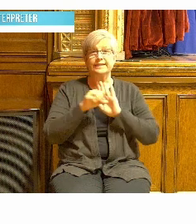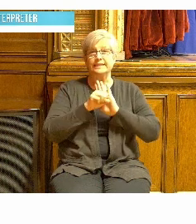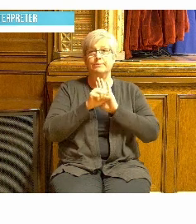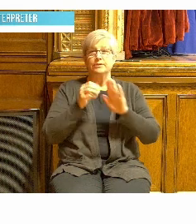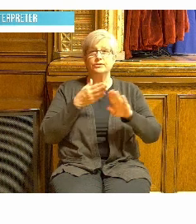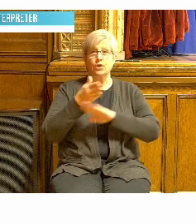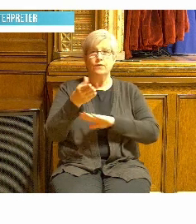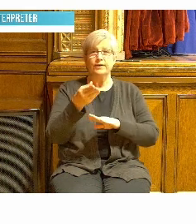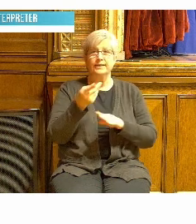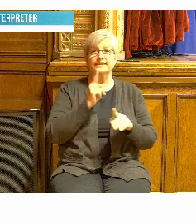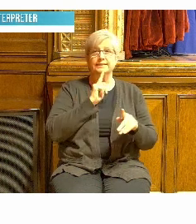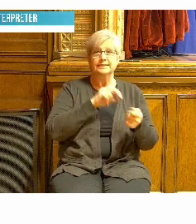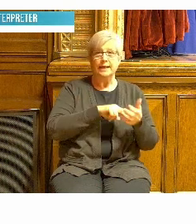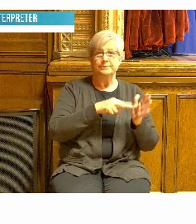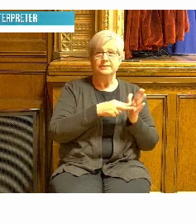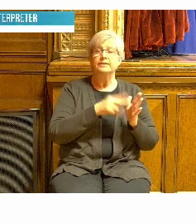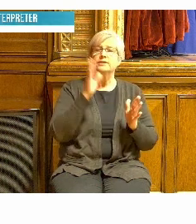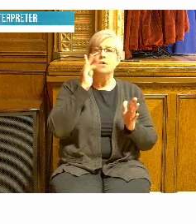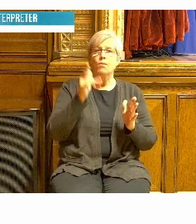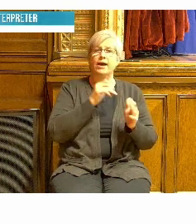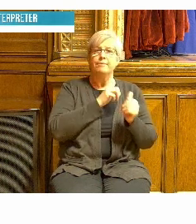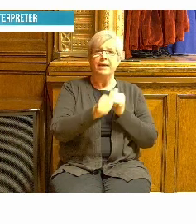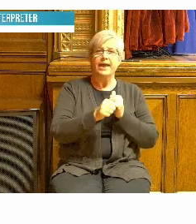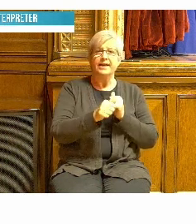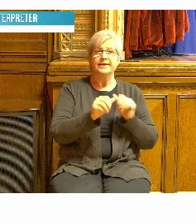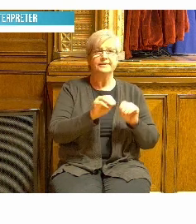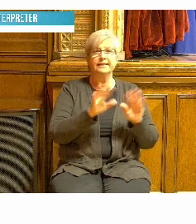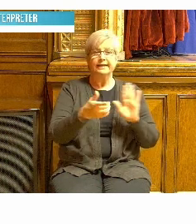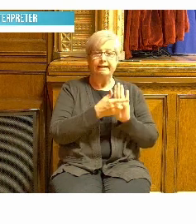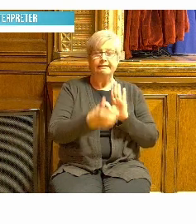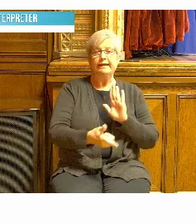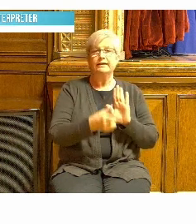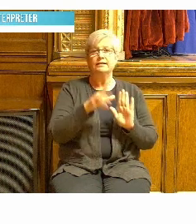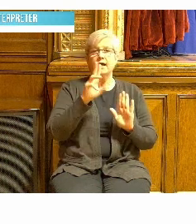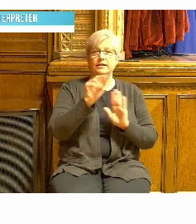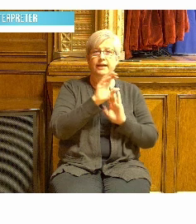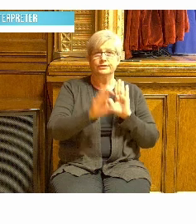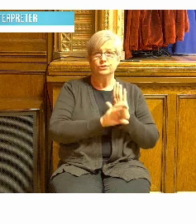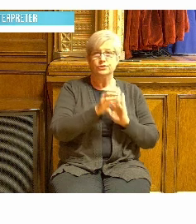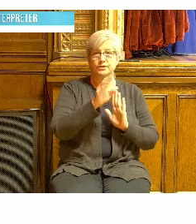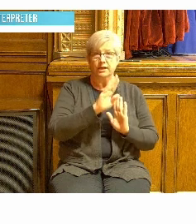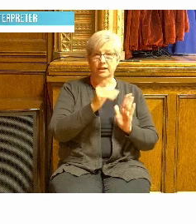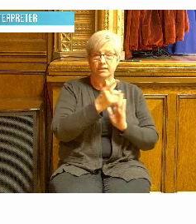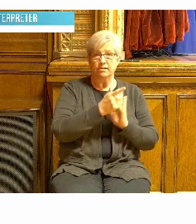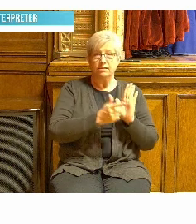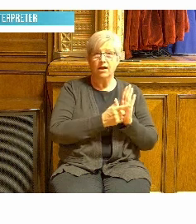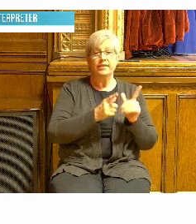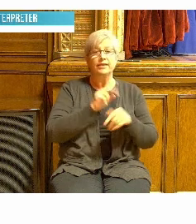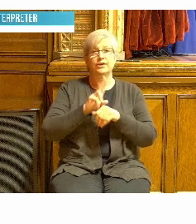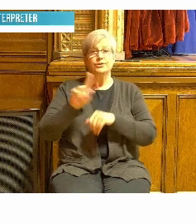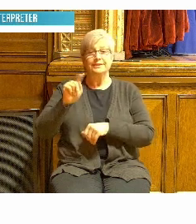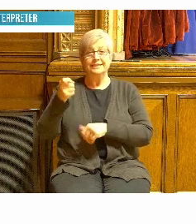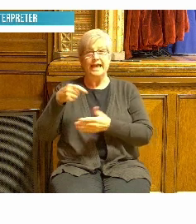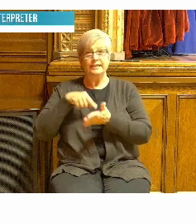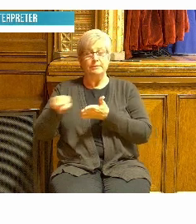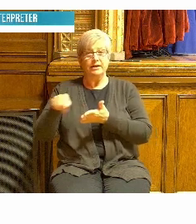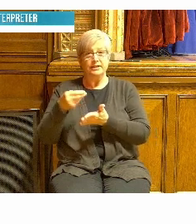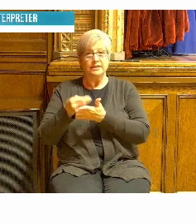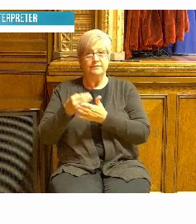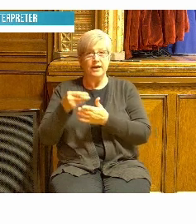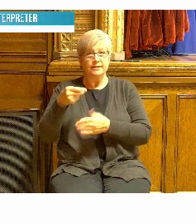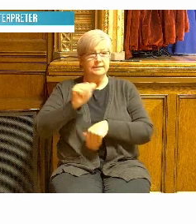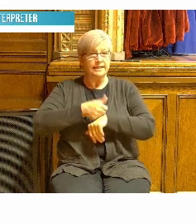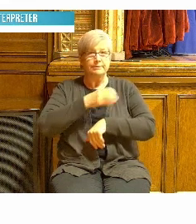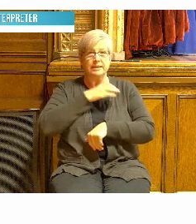over substance. Why pass a blatantly illegal, unconstitutional bill, then use taxpayer funds for a